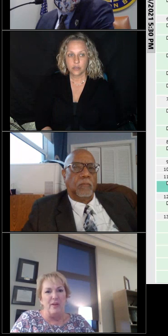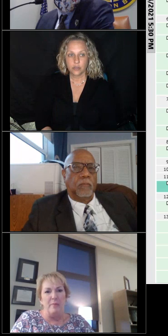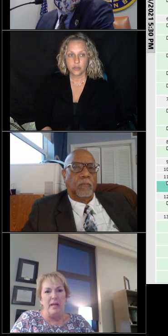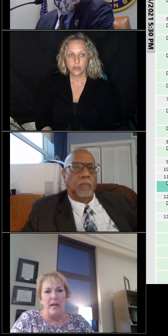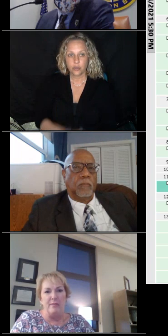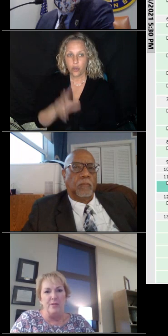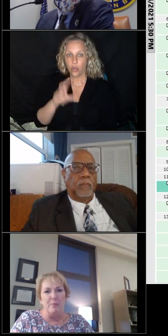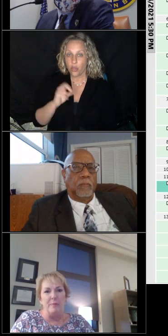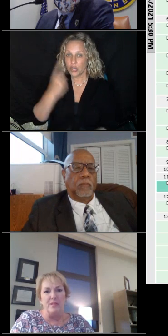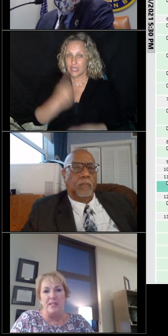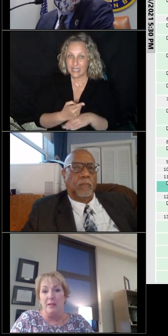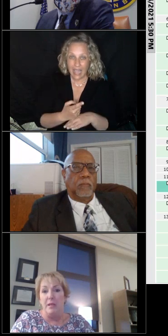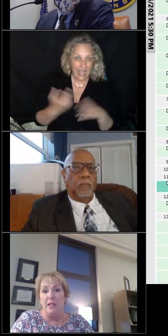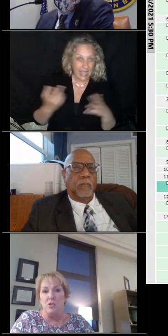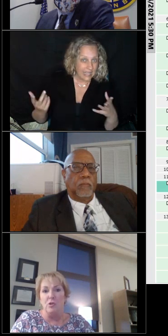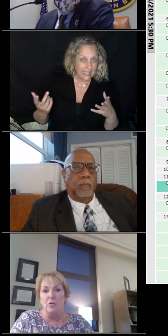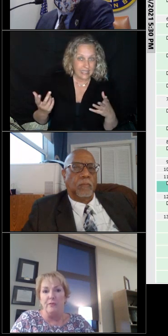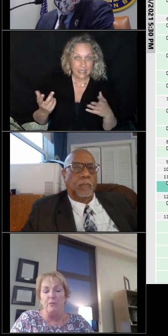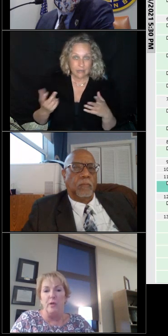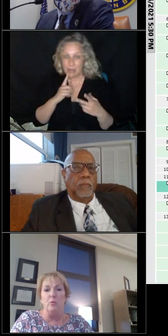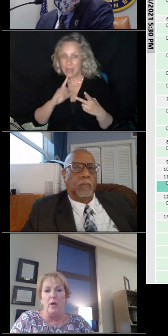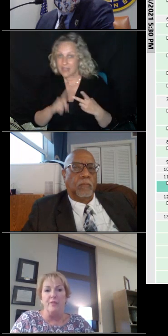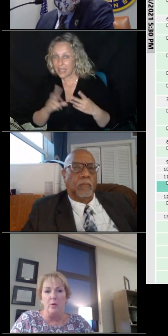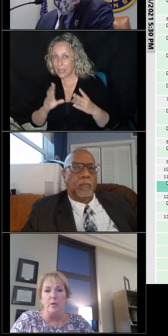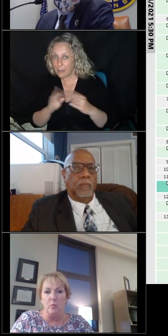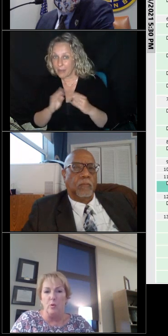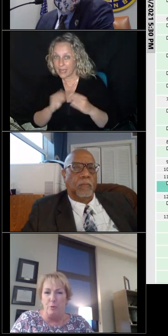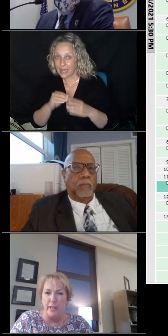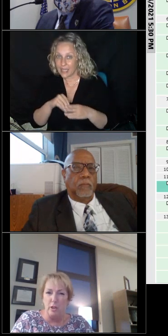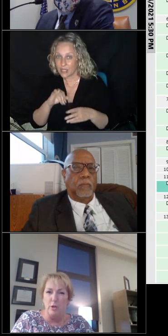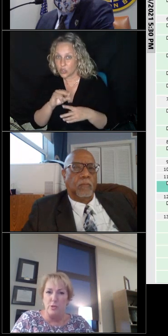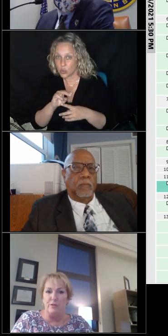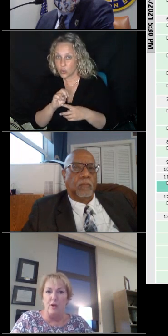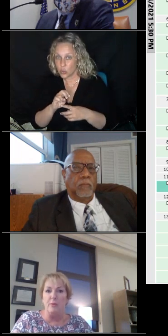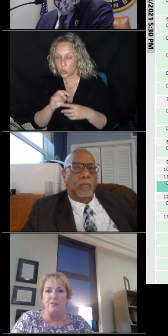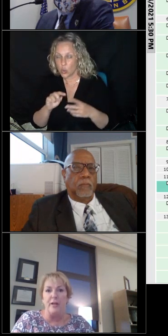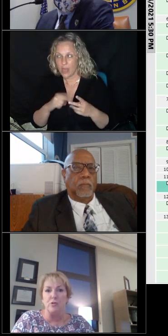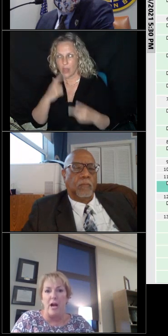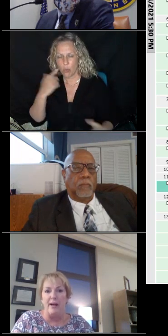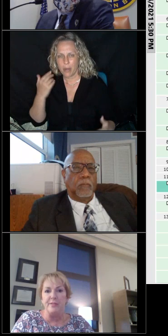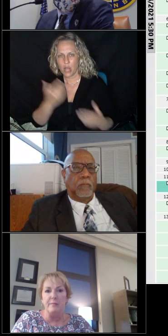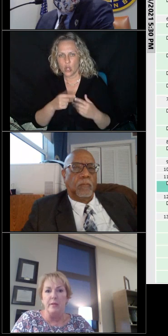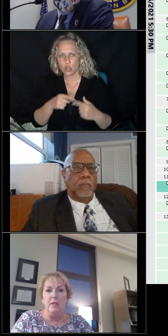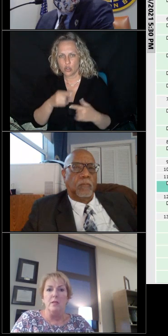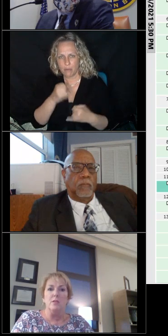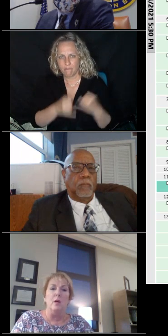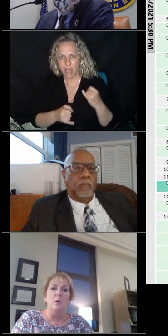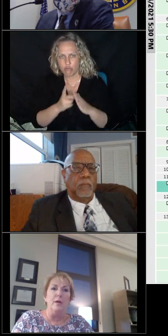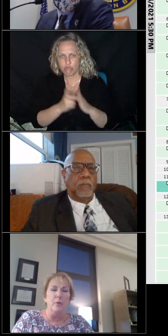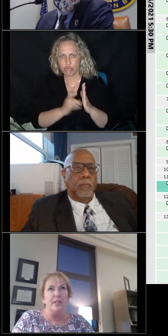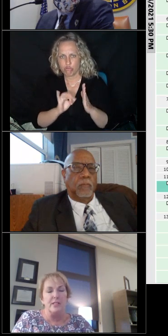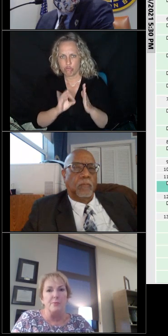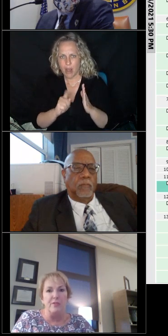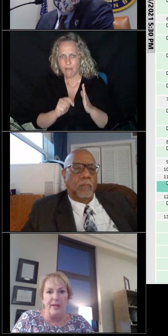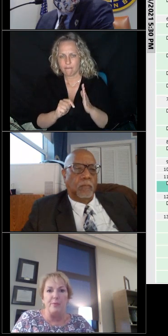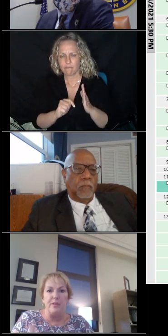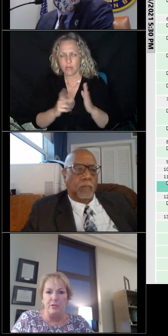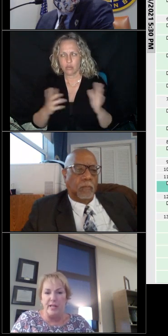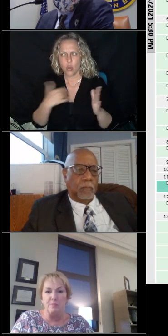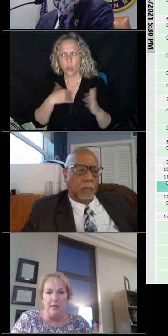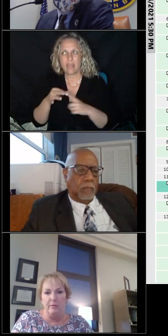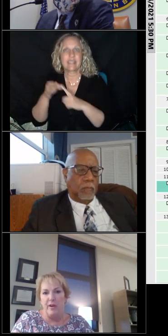30 days, if I may have, maybe the second meeting in June. I think we're pretty close to almost final drafts. So with the